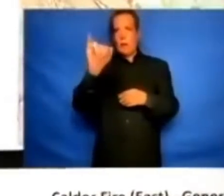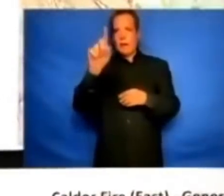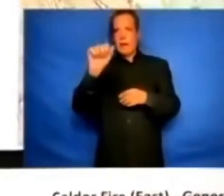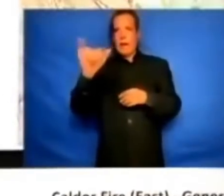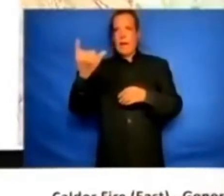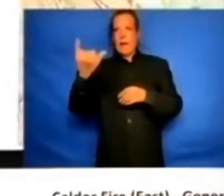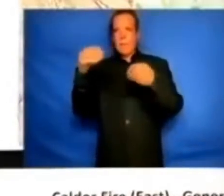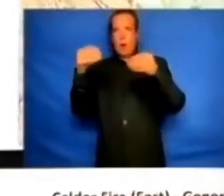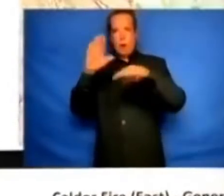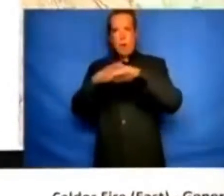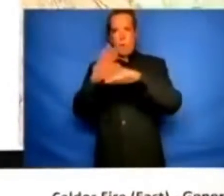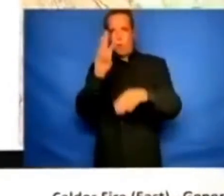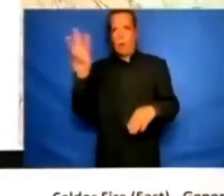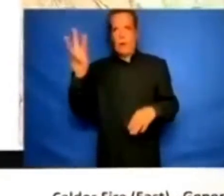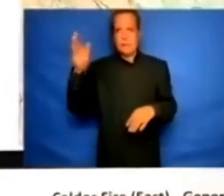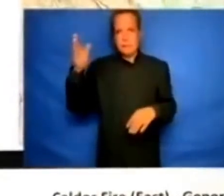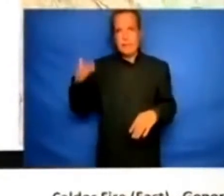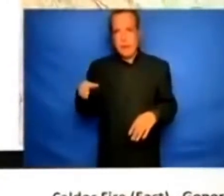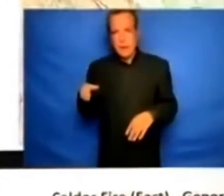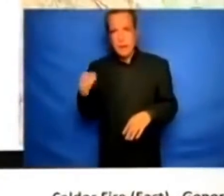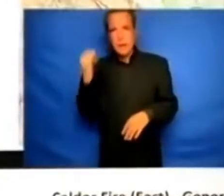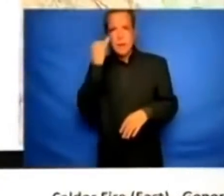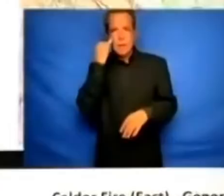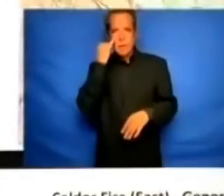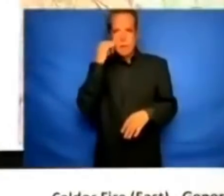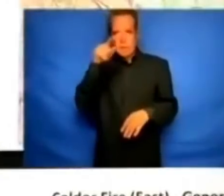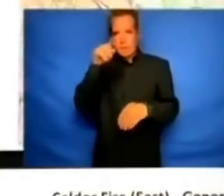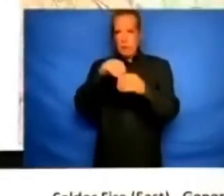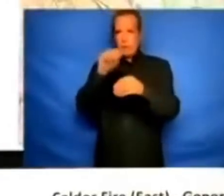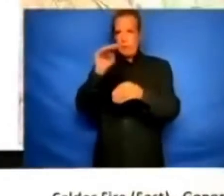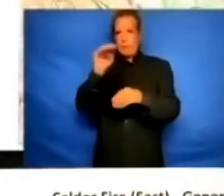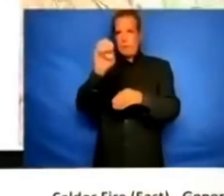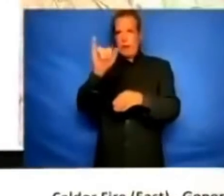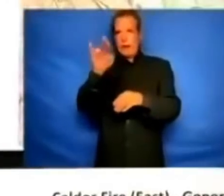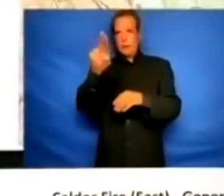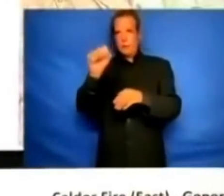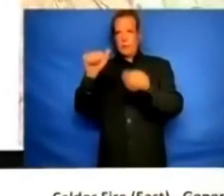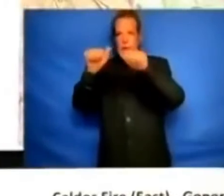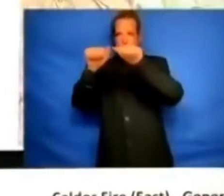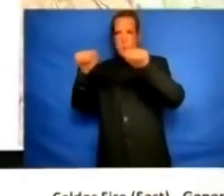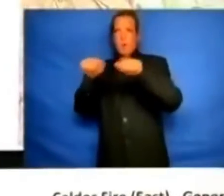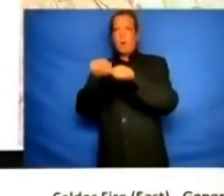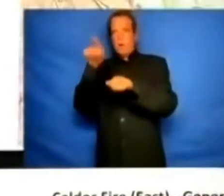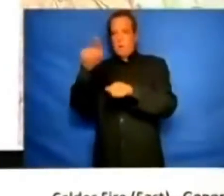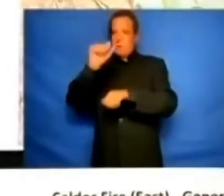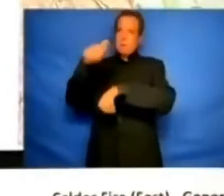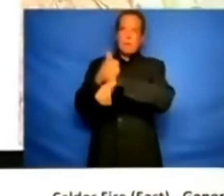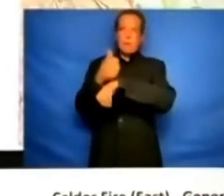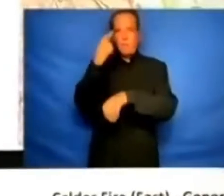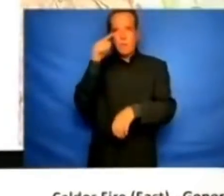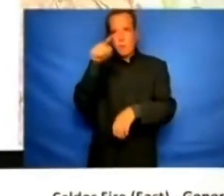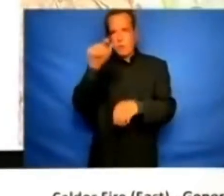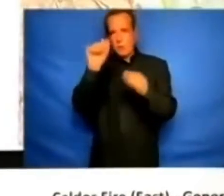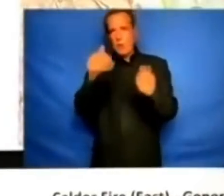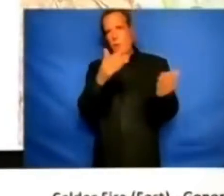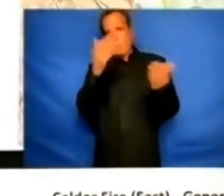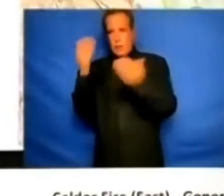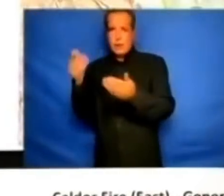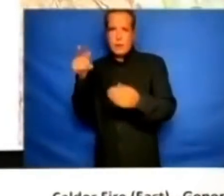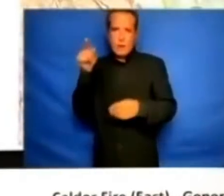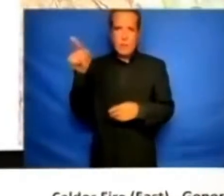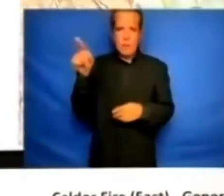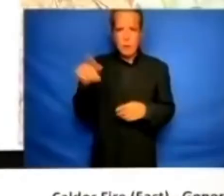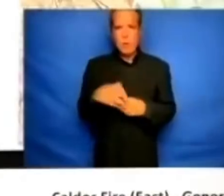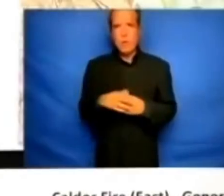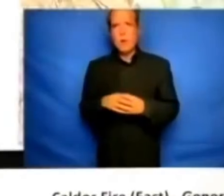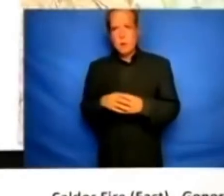going to see, if you're in the Myers area, that facility is going to be set up for you so that you can bring your garbage there, solid waste, any